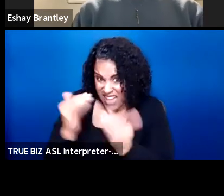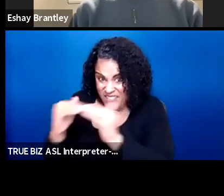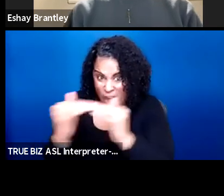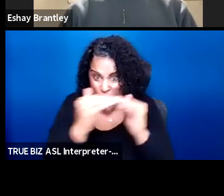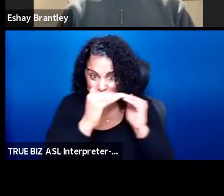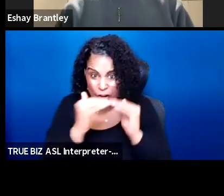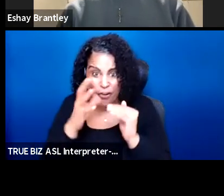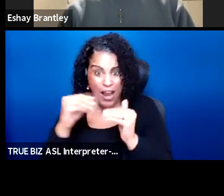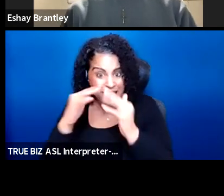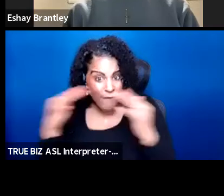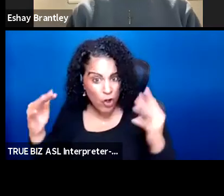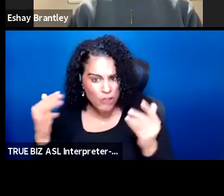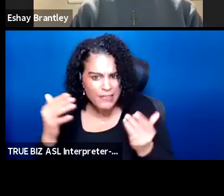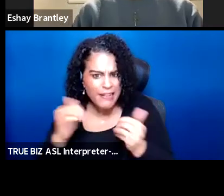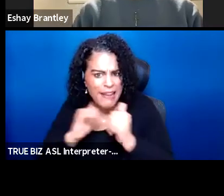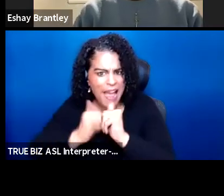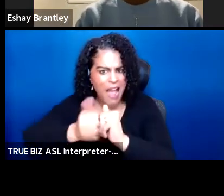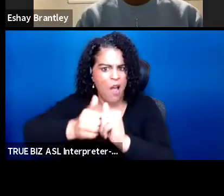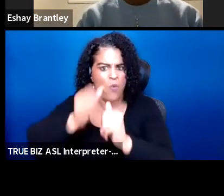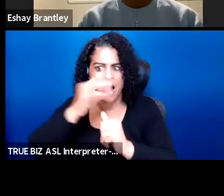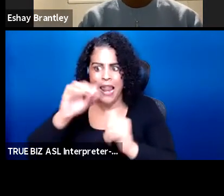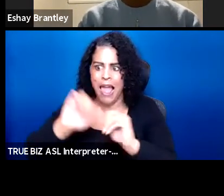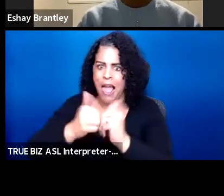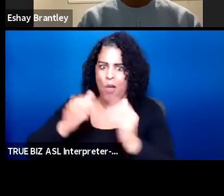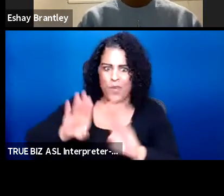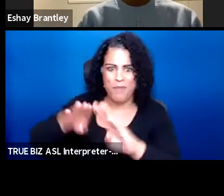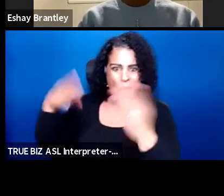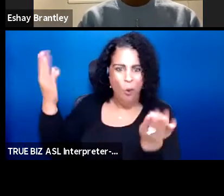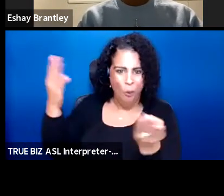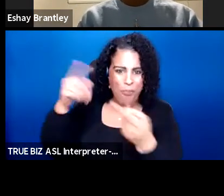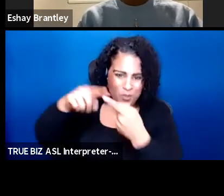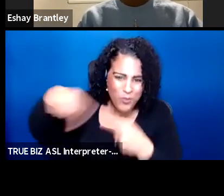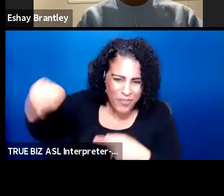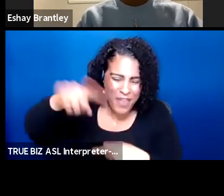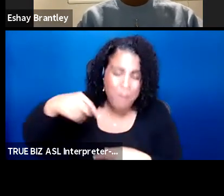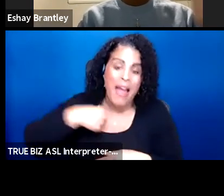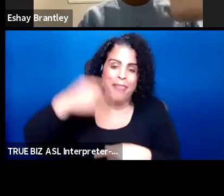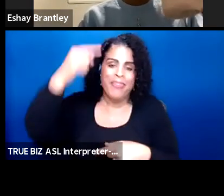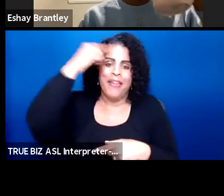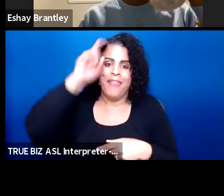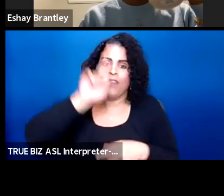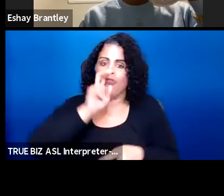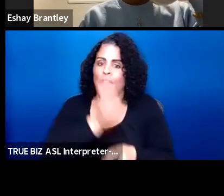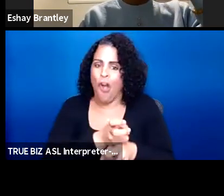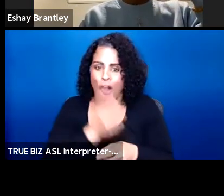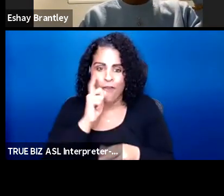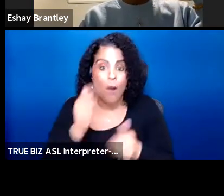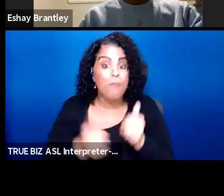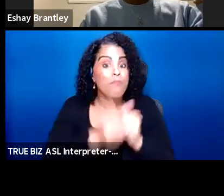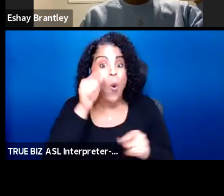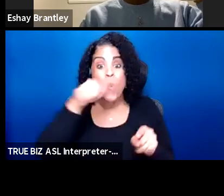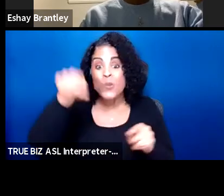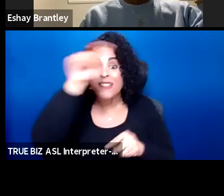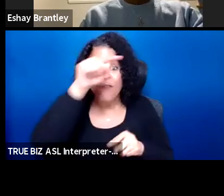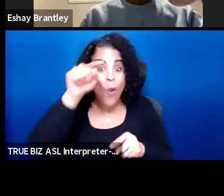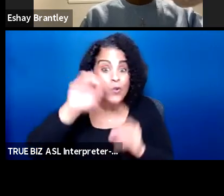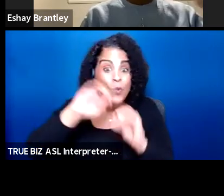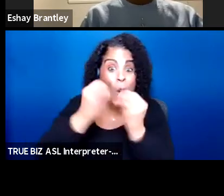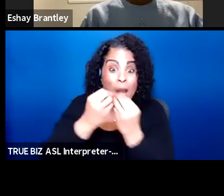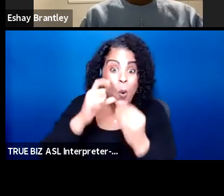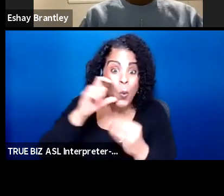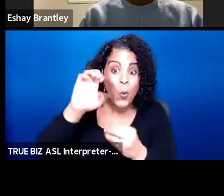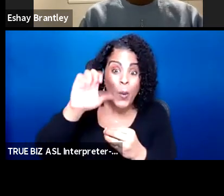full of diversity, in a way that is open? And I think that's the hard part for most elitist organizations. They don't see that.